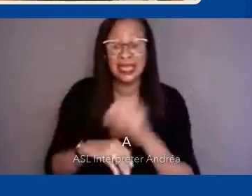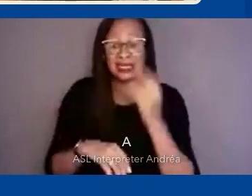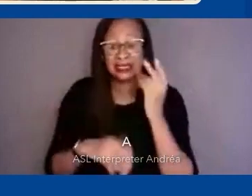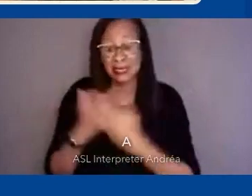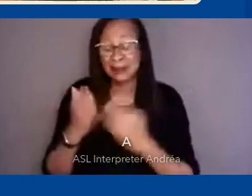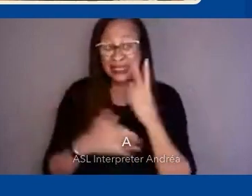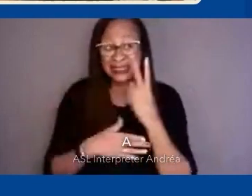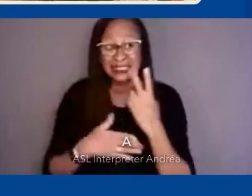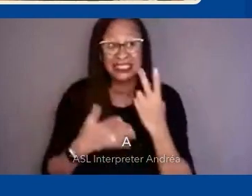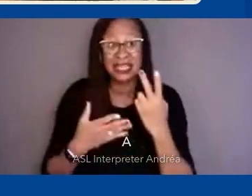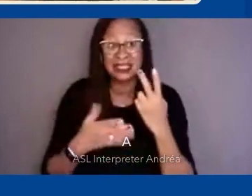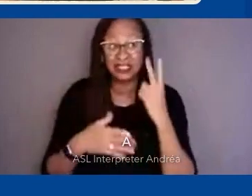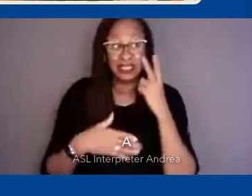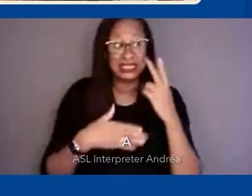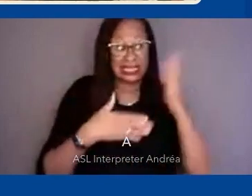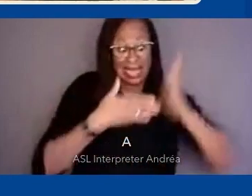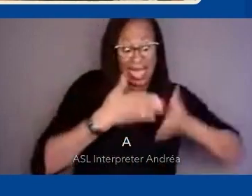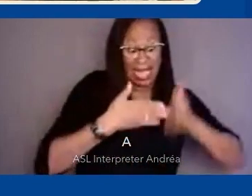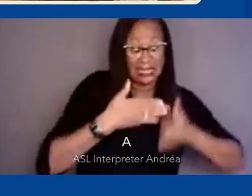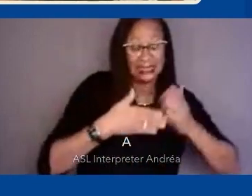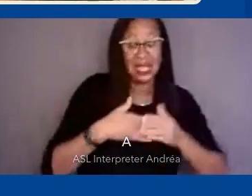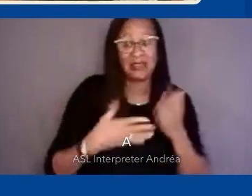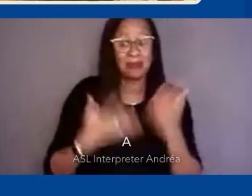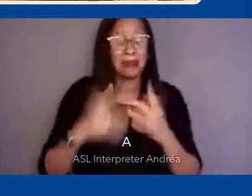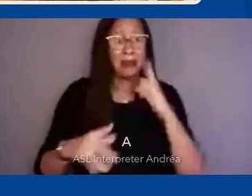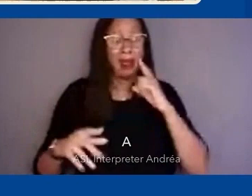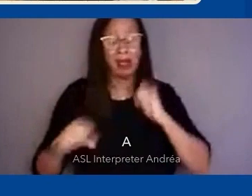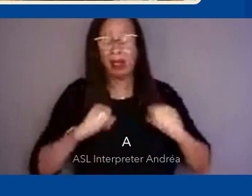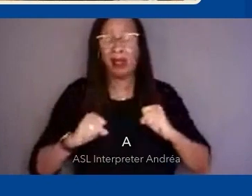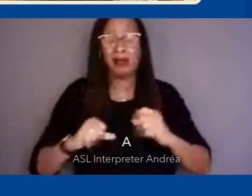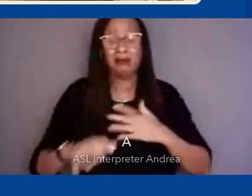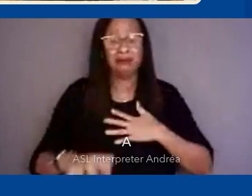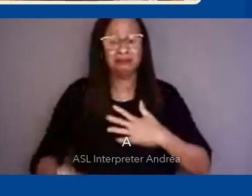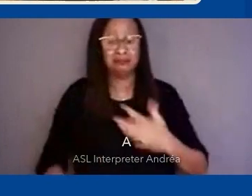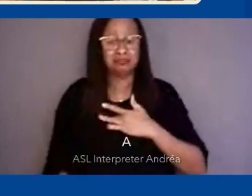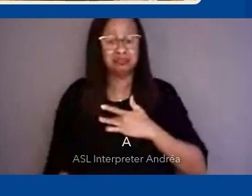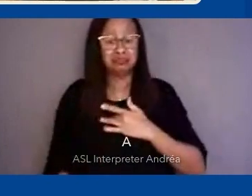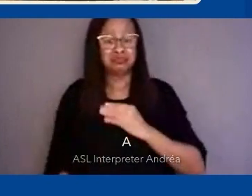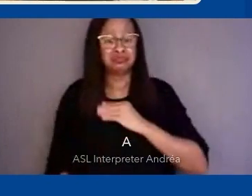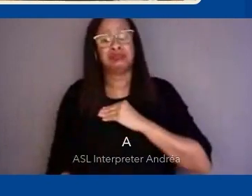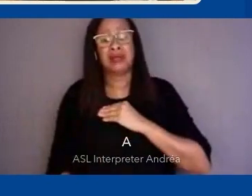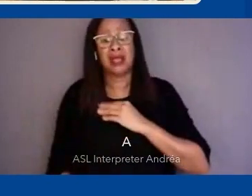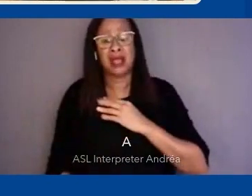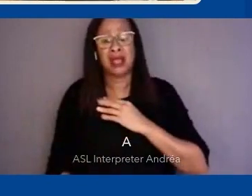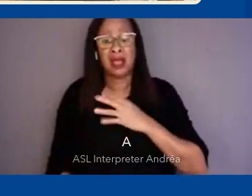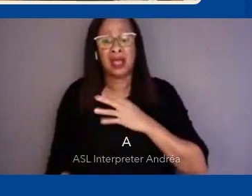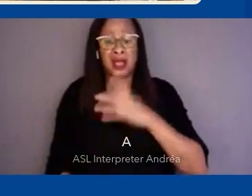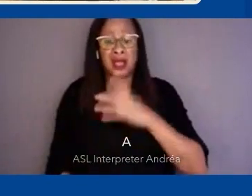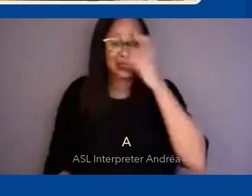of it, they would have probably really shook her. And because she had become so